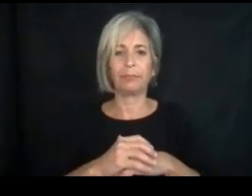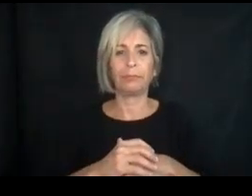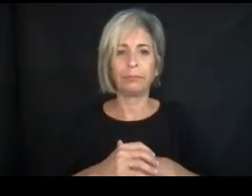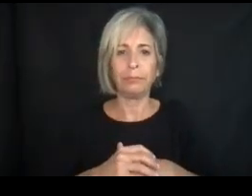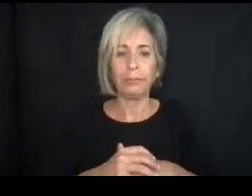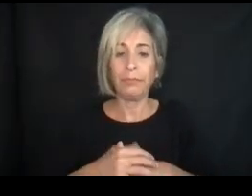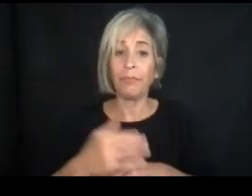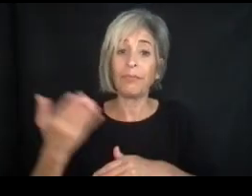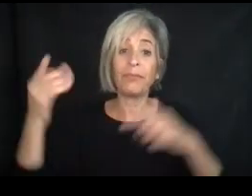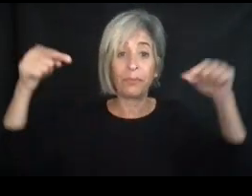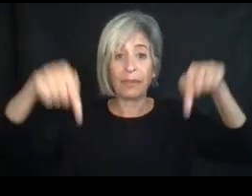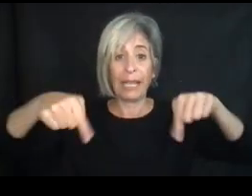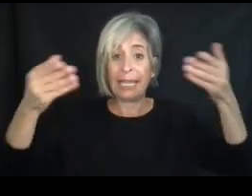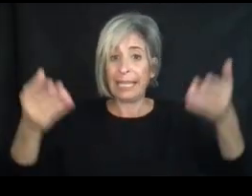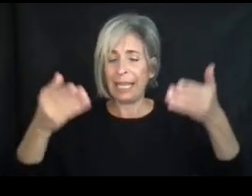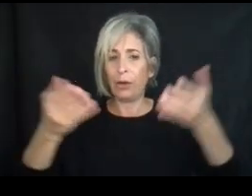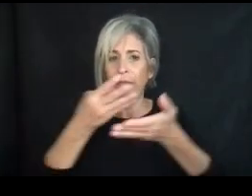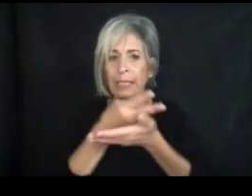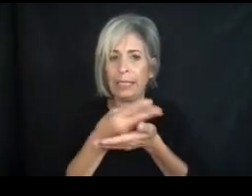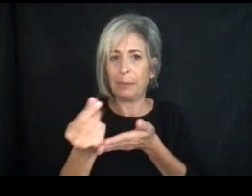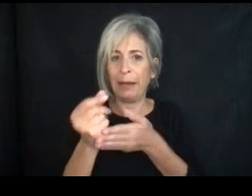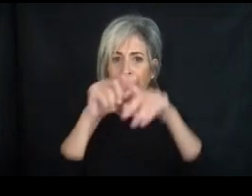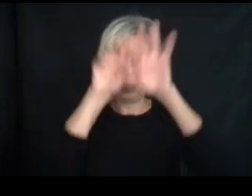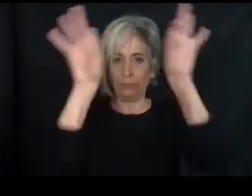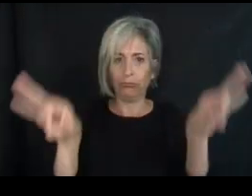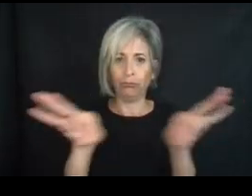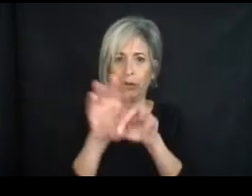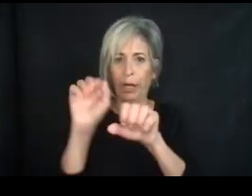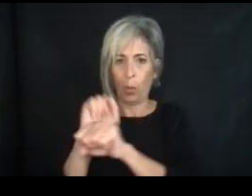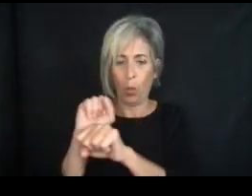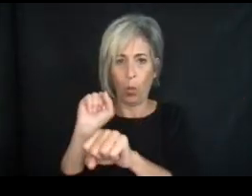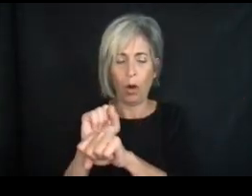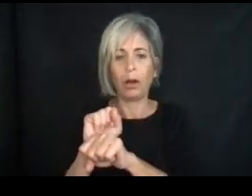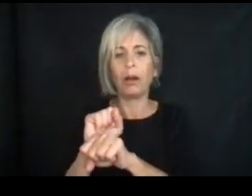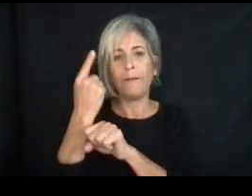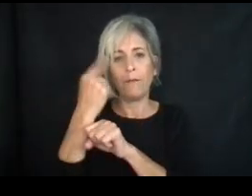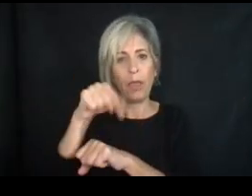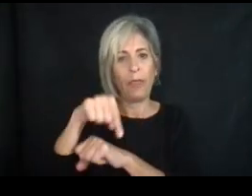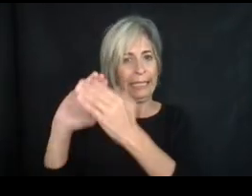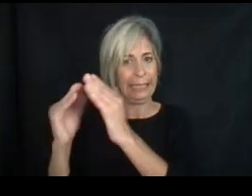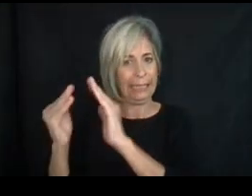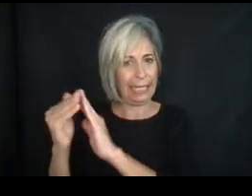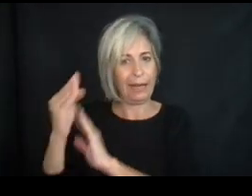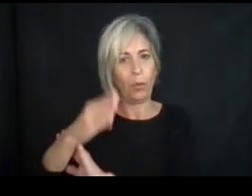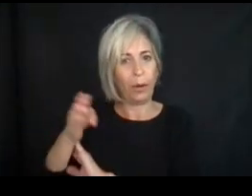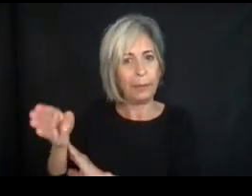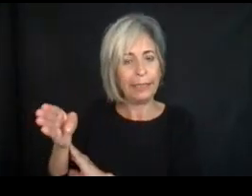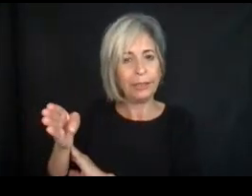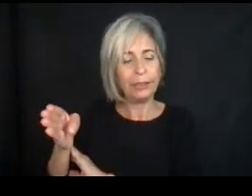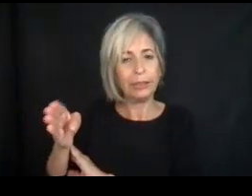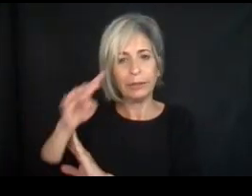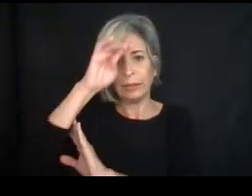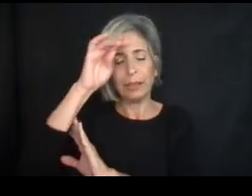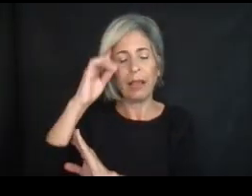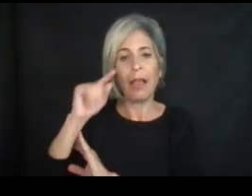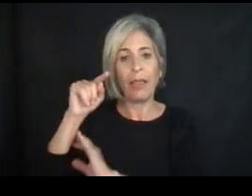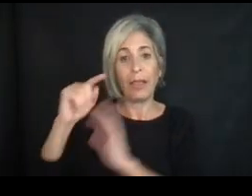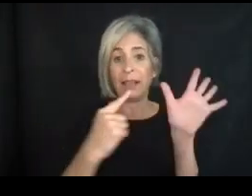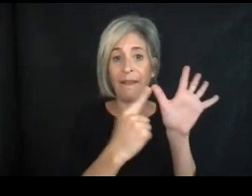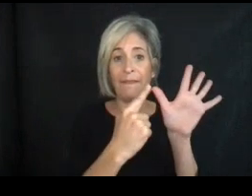So here is the spending framework for the city of Boynton Beach. We refer to these as the